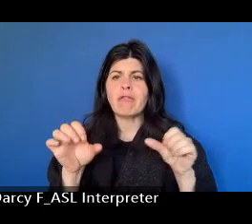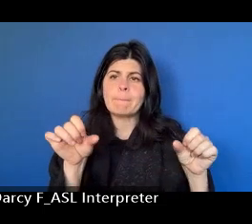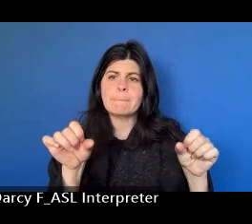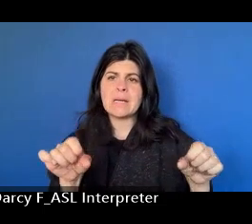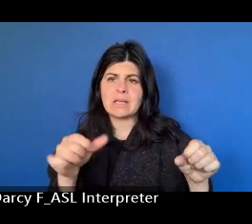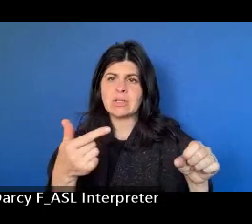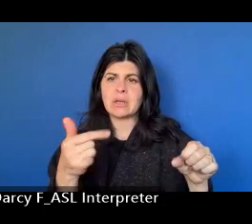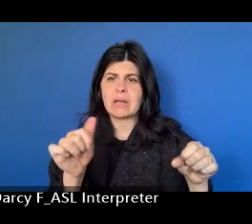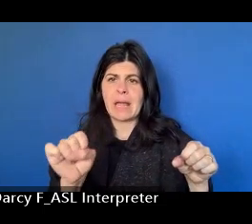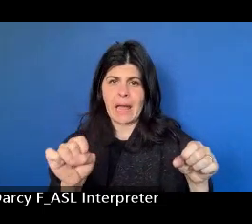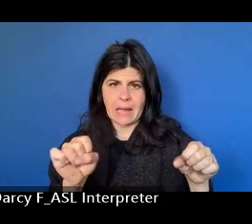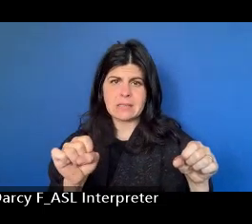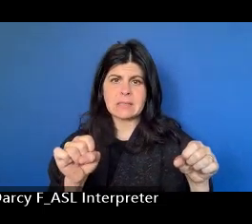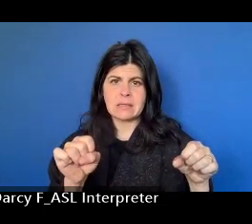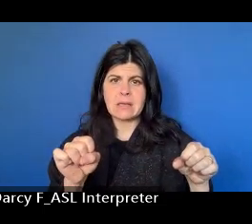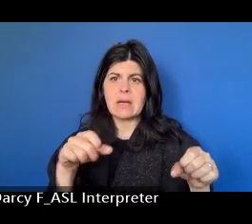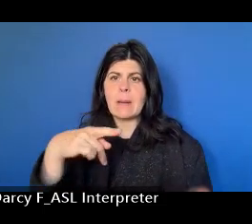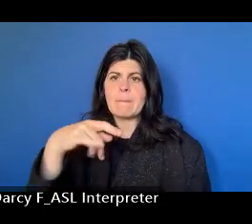distribution pipeline replacement.